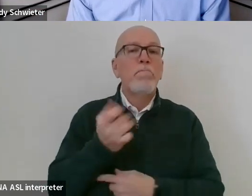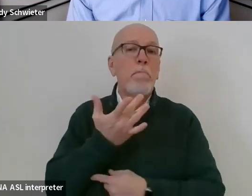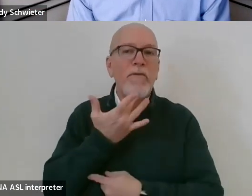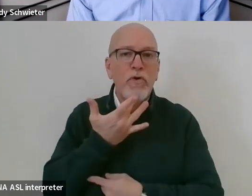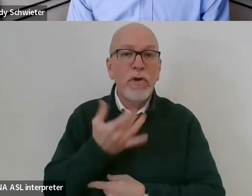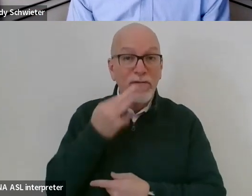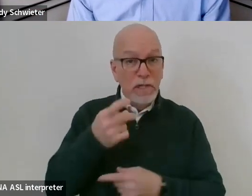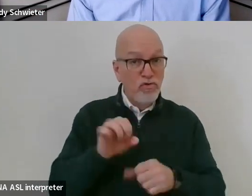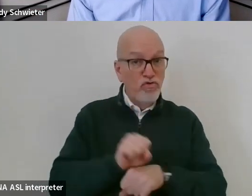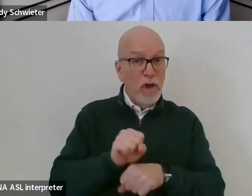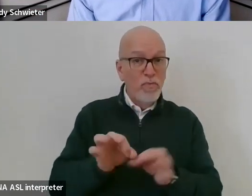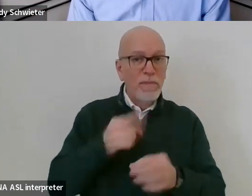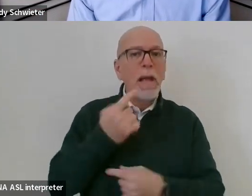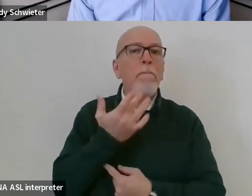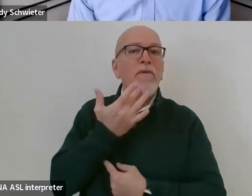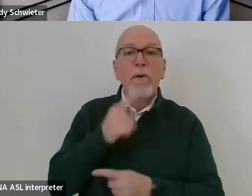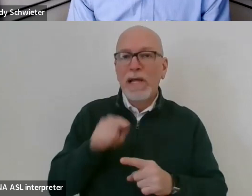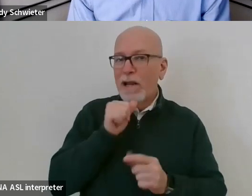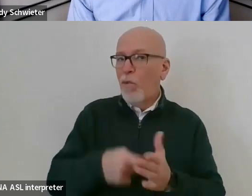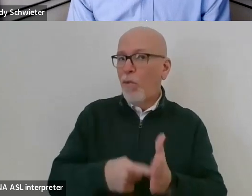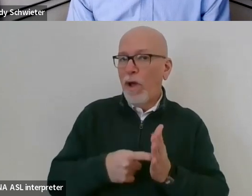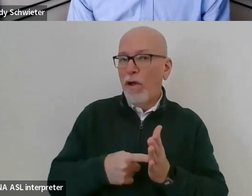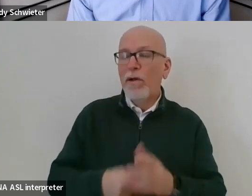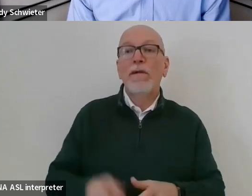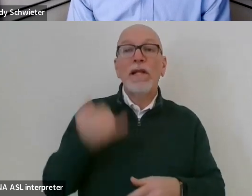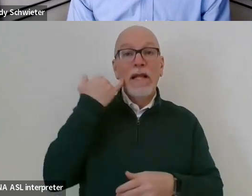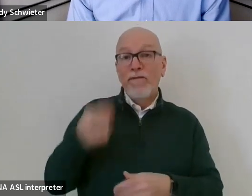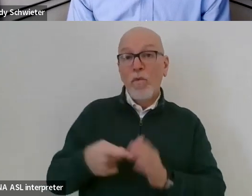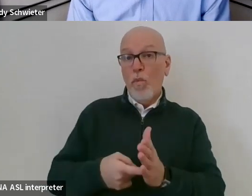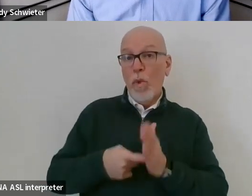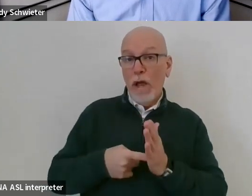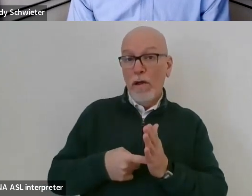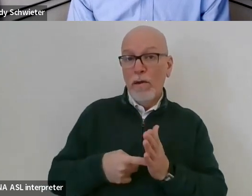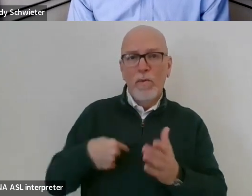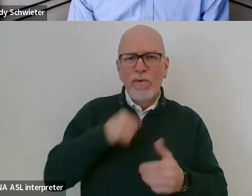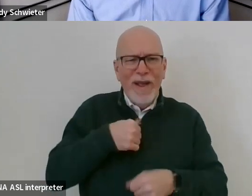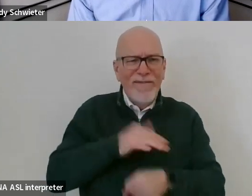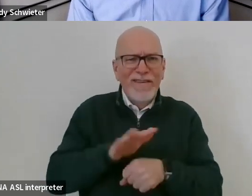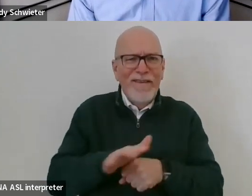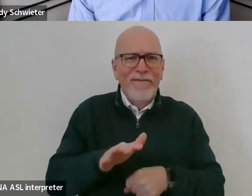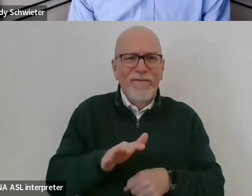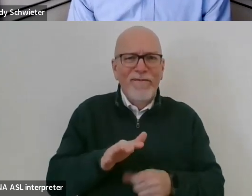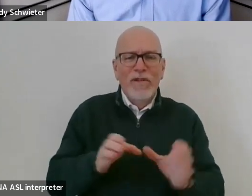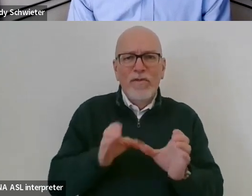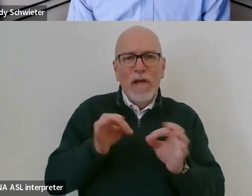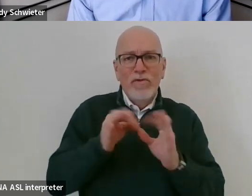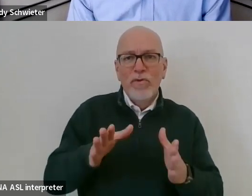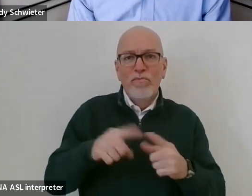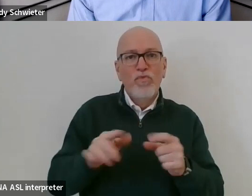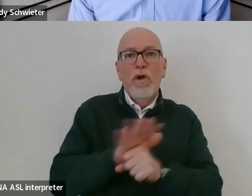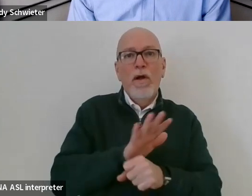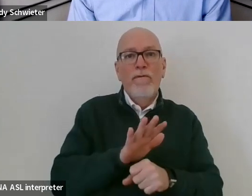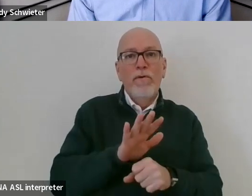job description, but it's not required yet, because if they require it, we don't have enough certified interpreters to